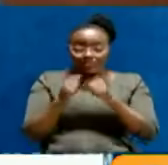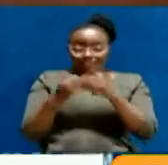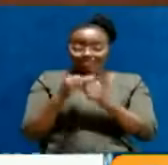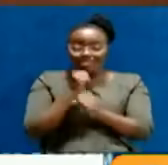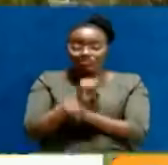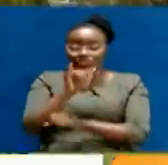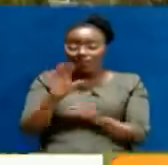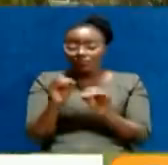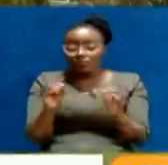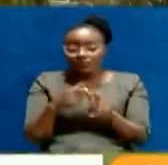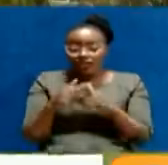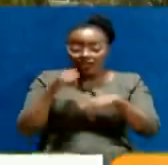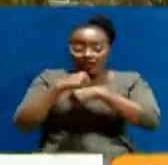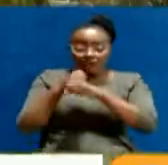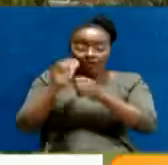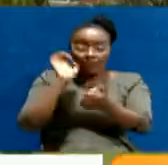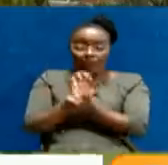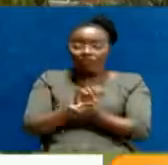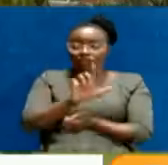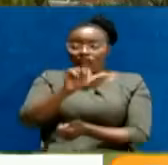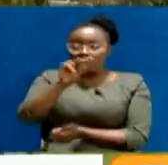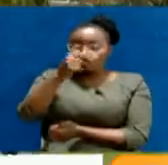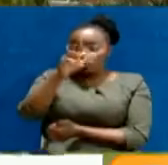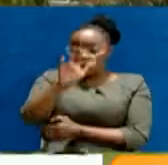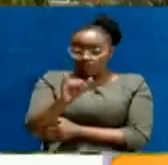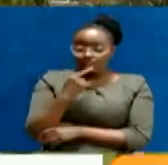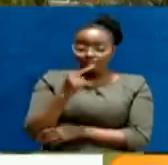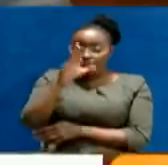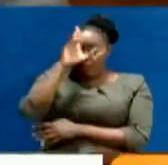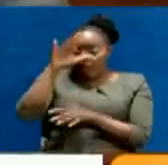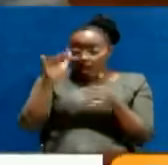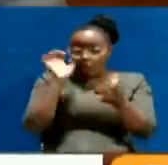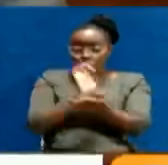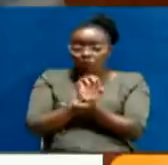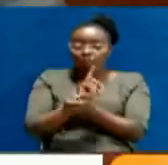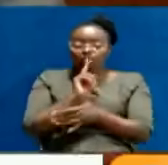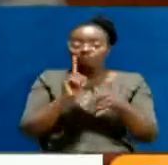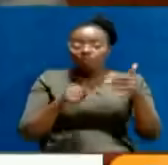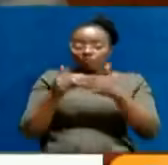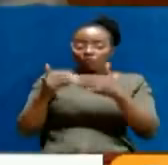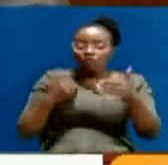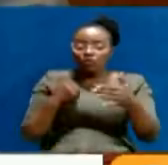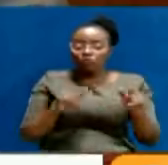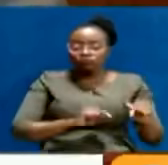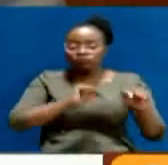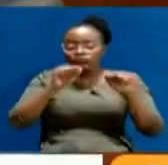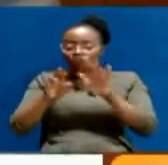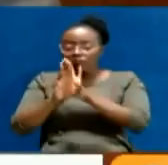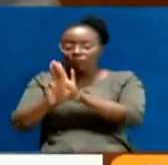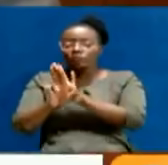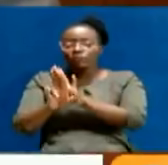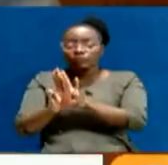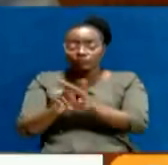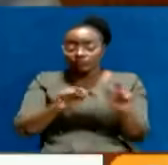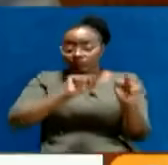so, leading to this arrest. Linturi faulted the police over the manner in which he was arrested, saying he was previously presented, or he had previously